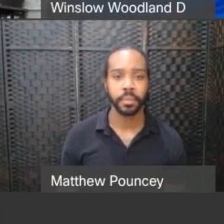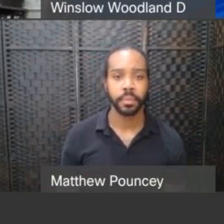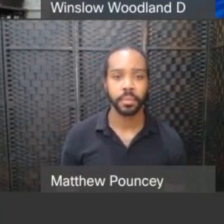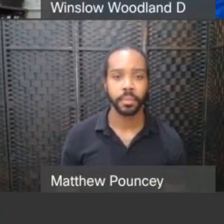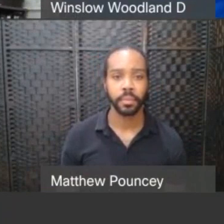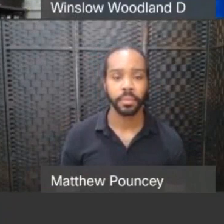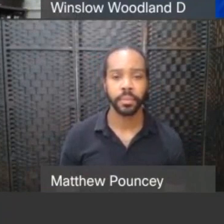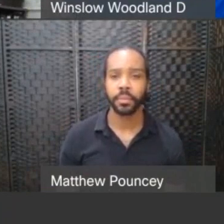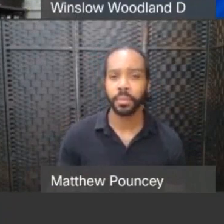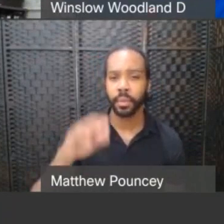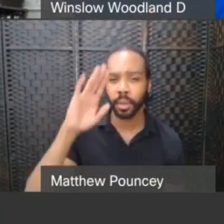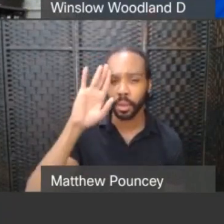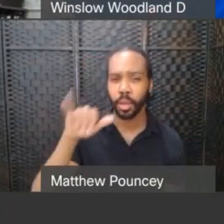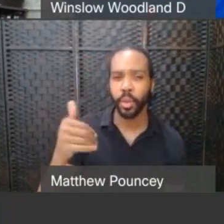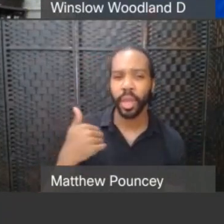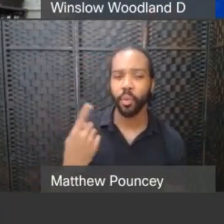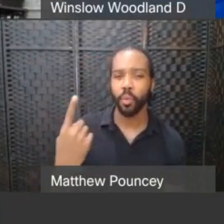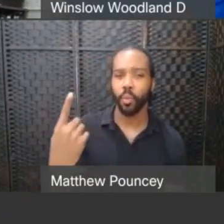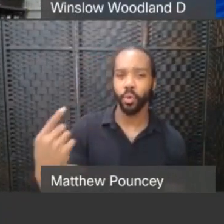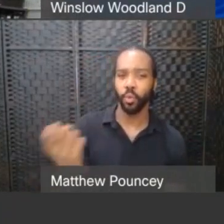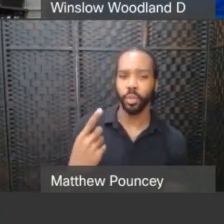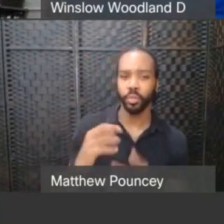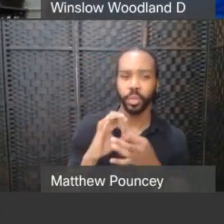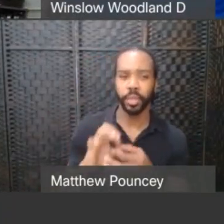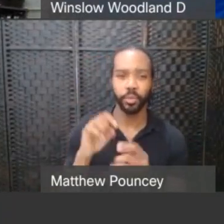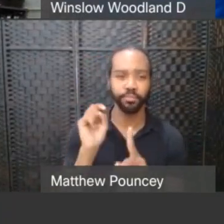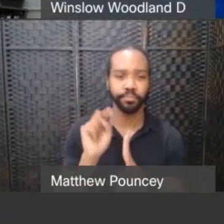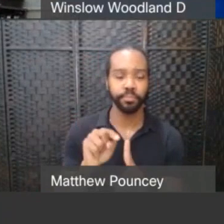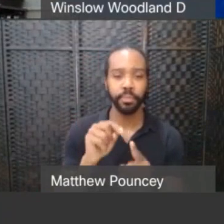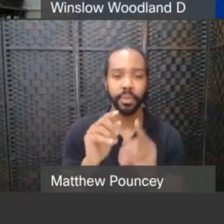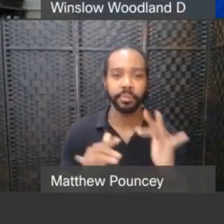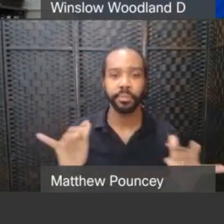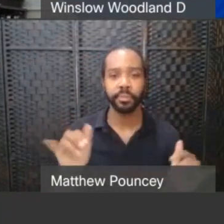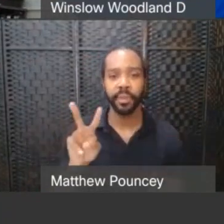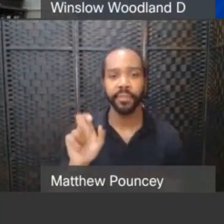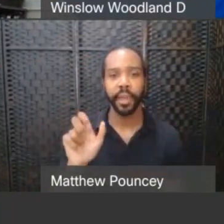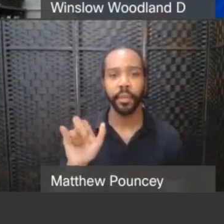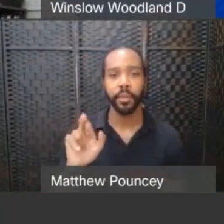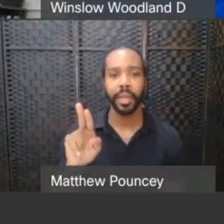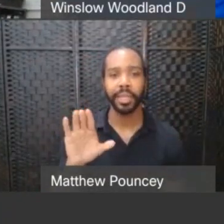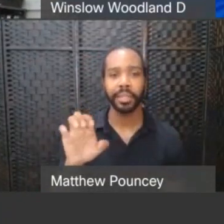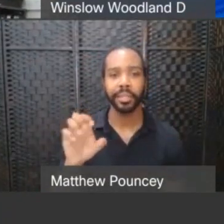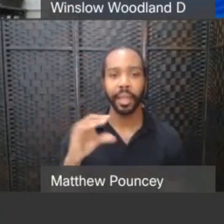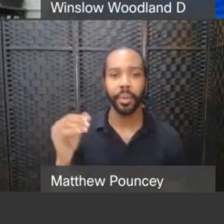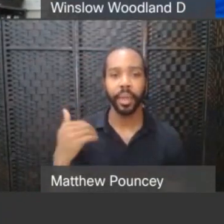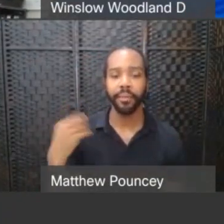variants, and I believe we have Dr. Denson from the DC Health